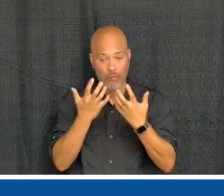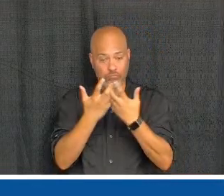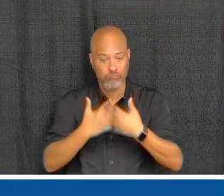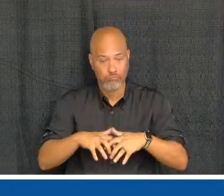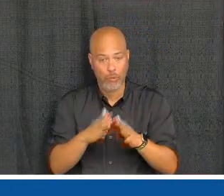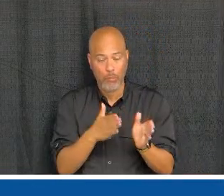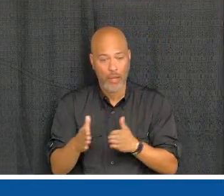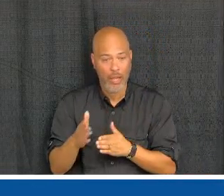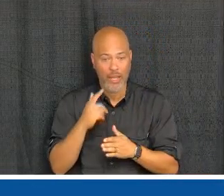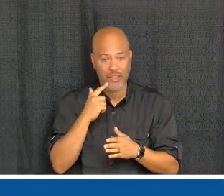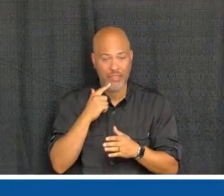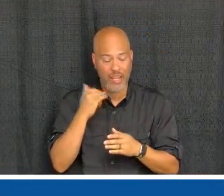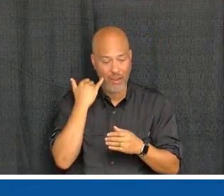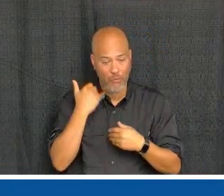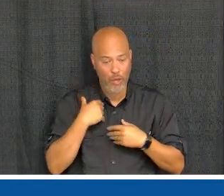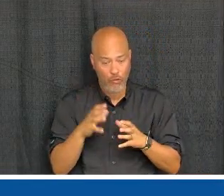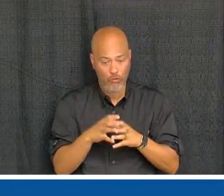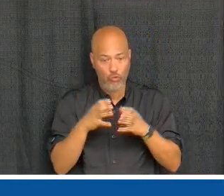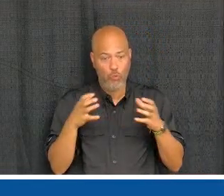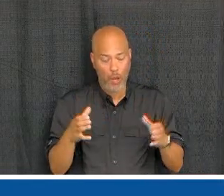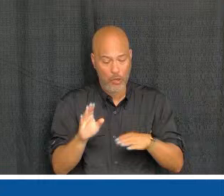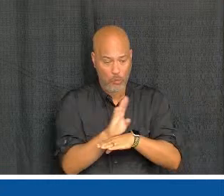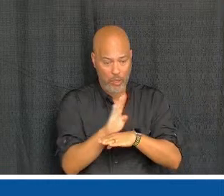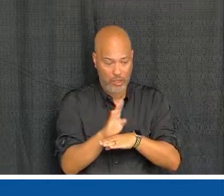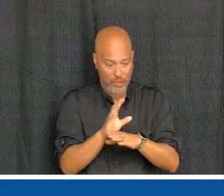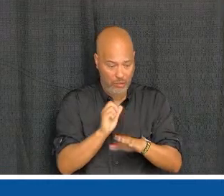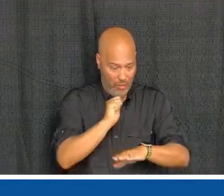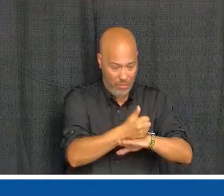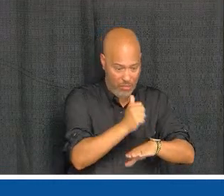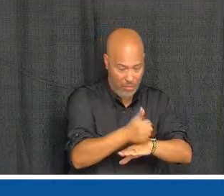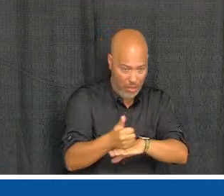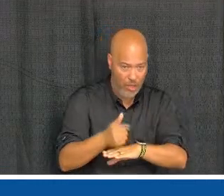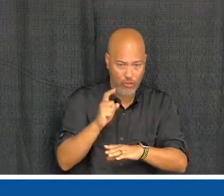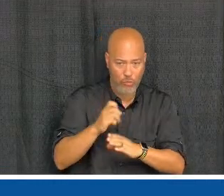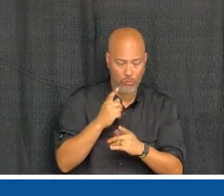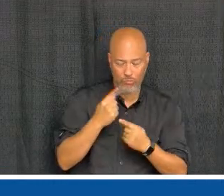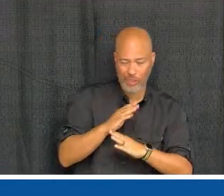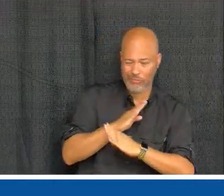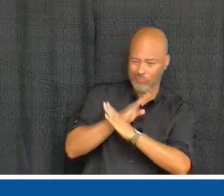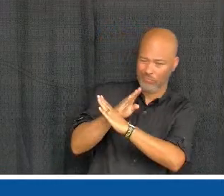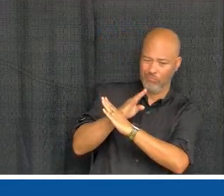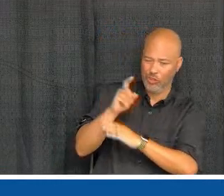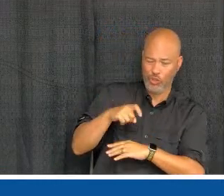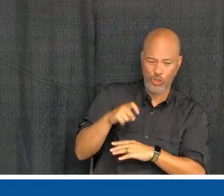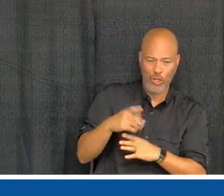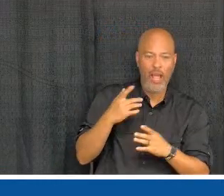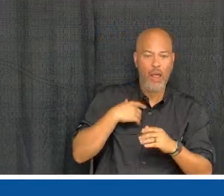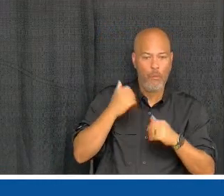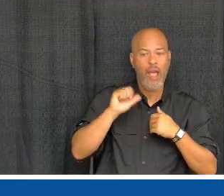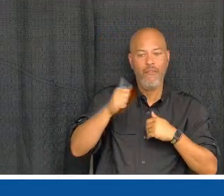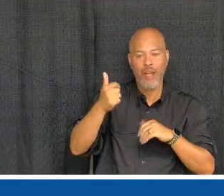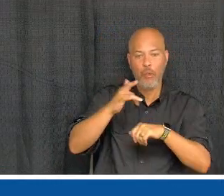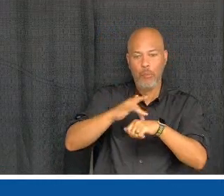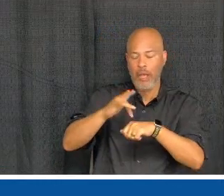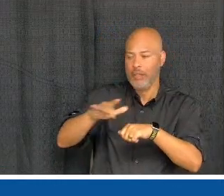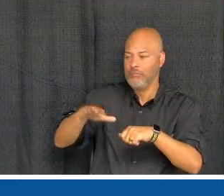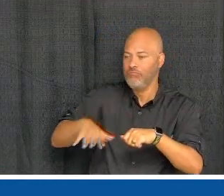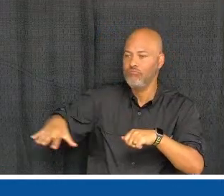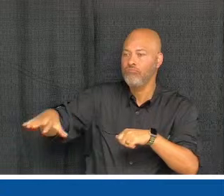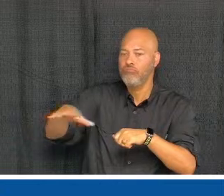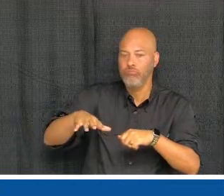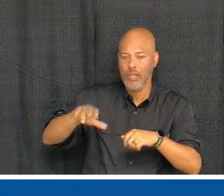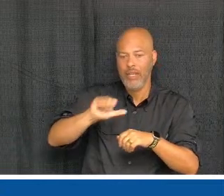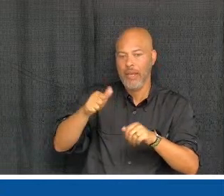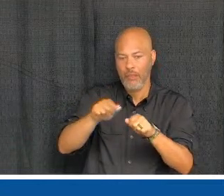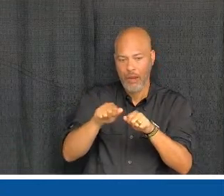that over-concentration or saturation of commercial development should be avoided, and there are currently available lease spaces and vacant commercial zoning